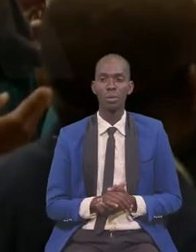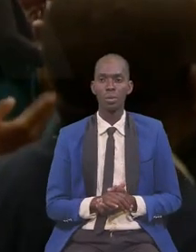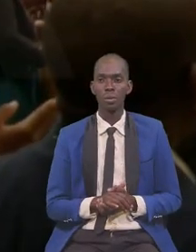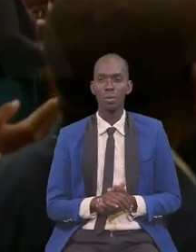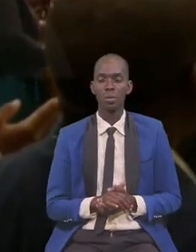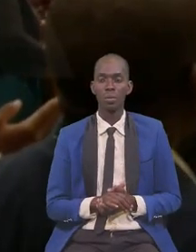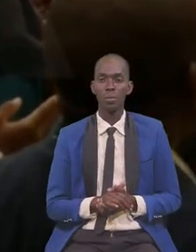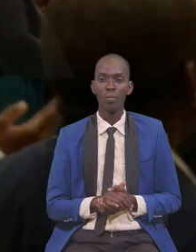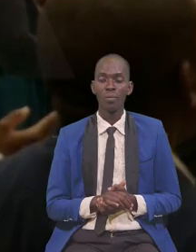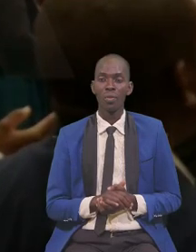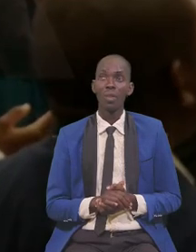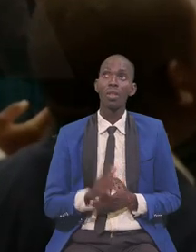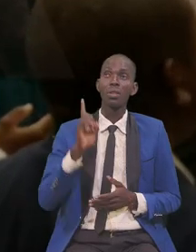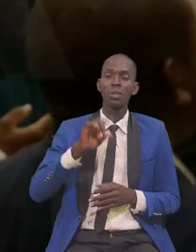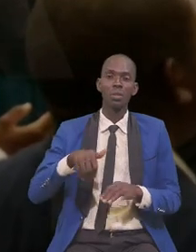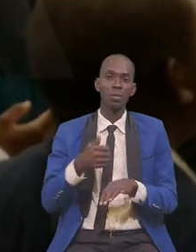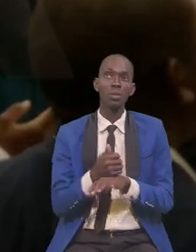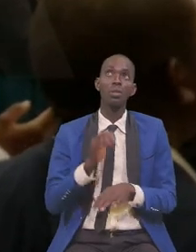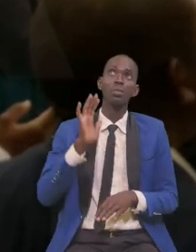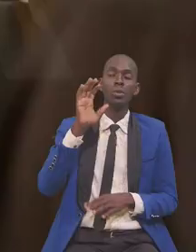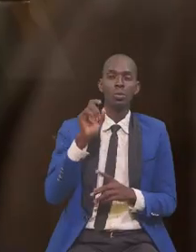He confirms his word.